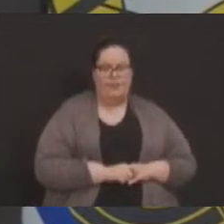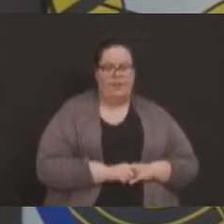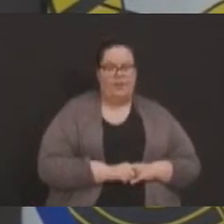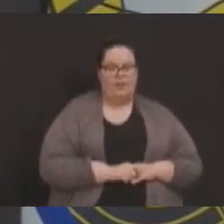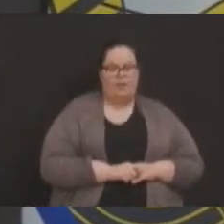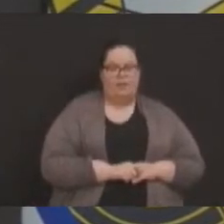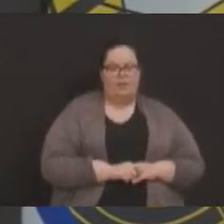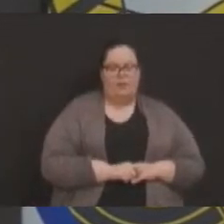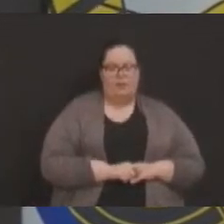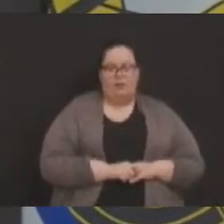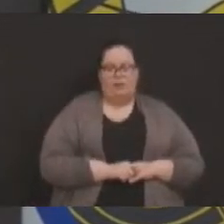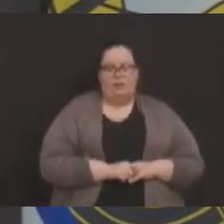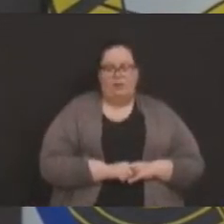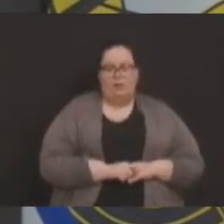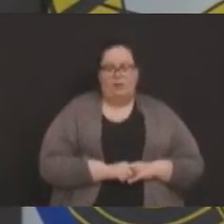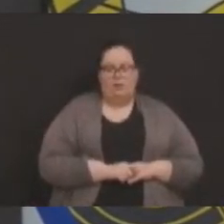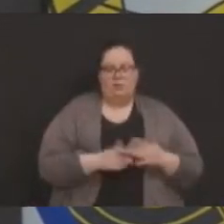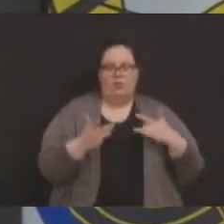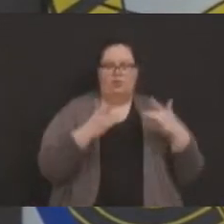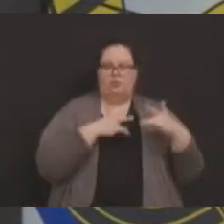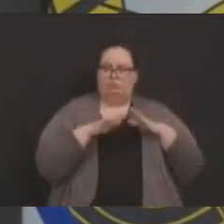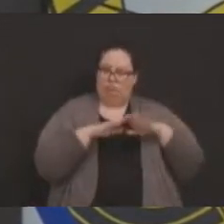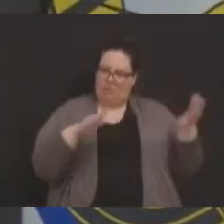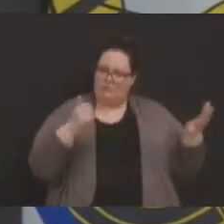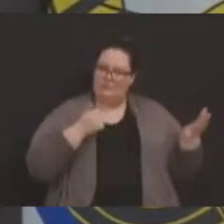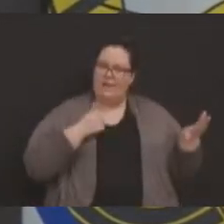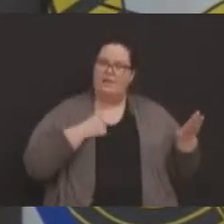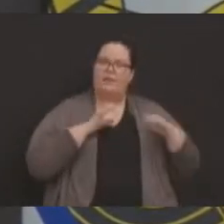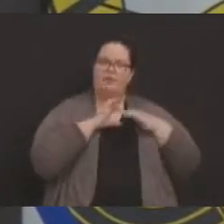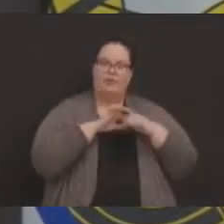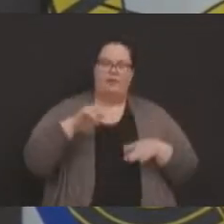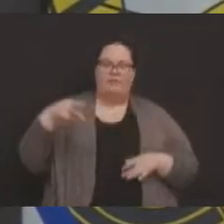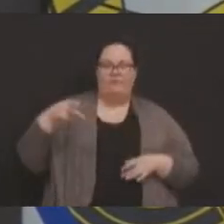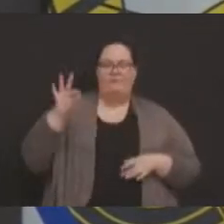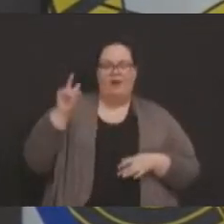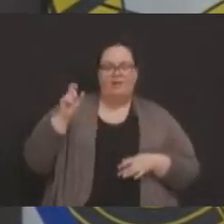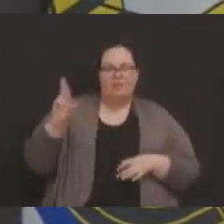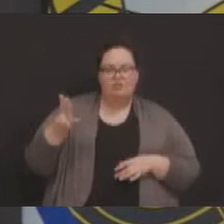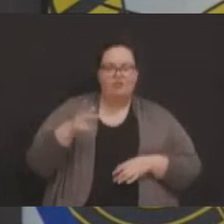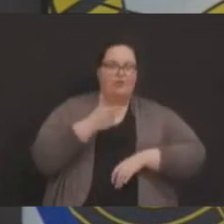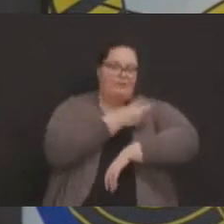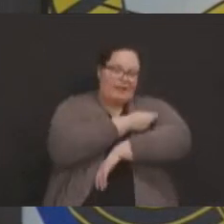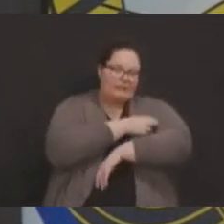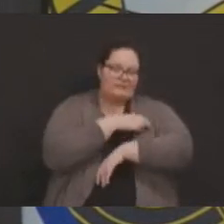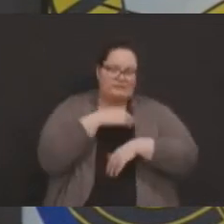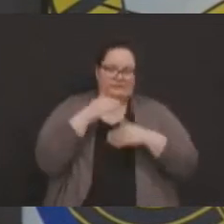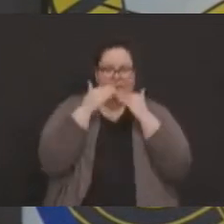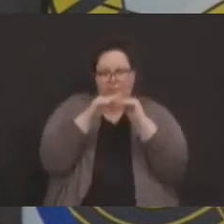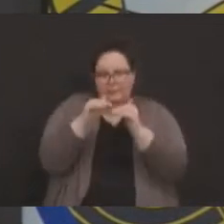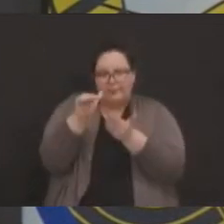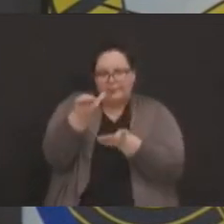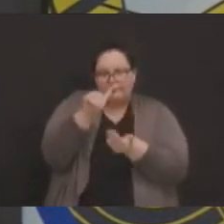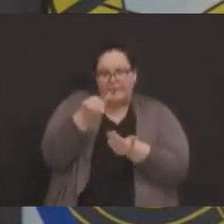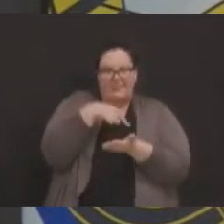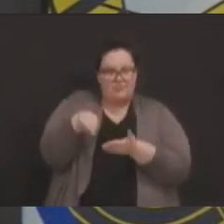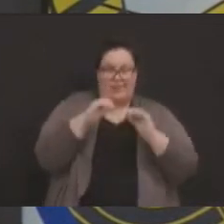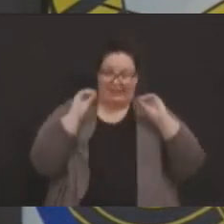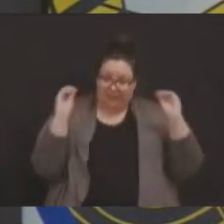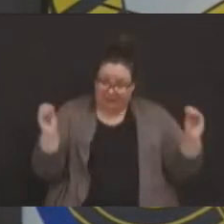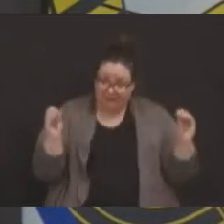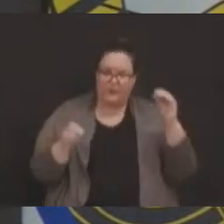week, and you talked about it earlier, but can you share with us just how concerned is New Brunswick